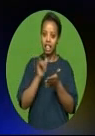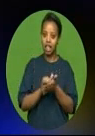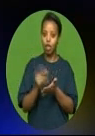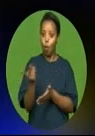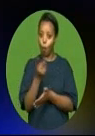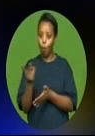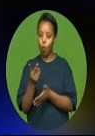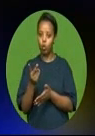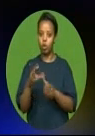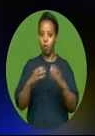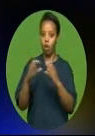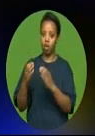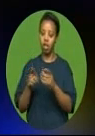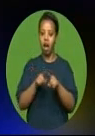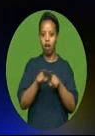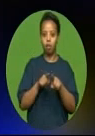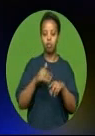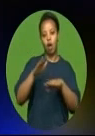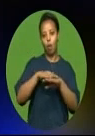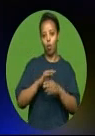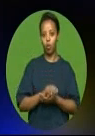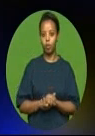both parties have agreed upon.